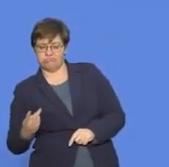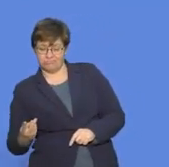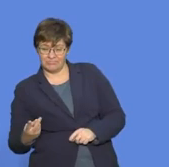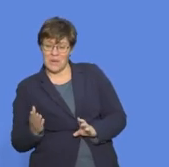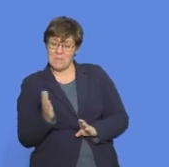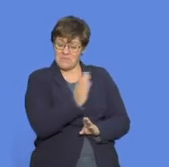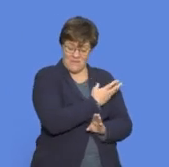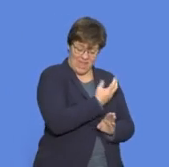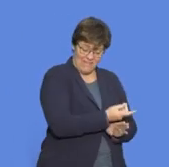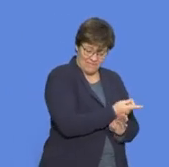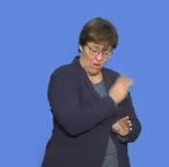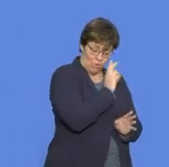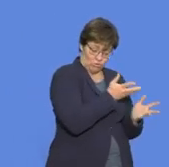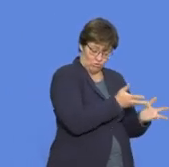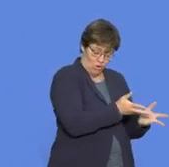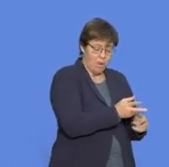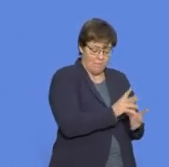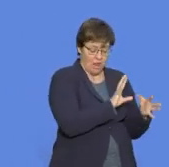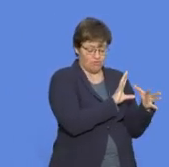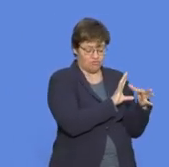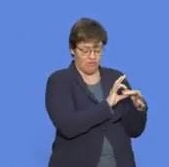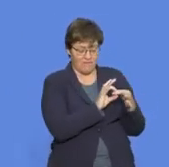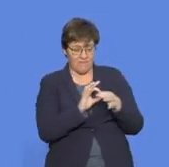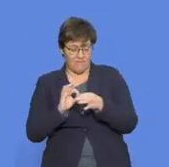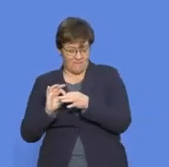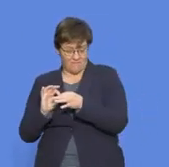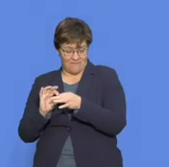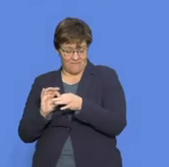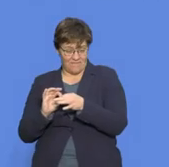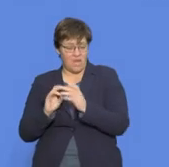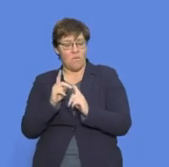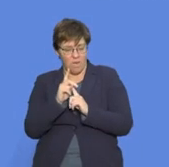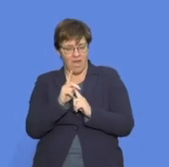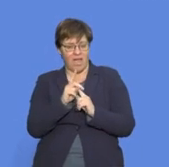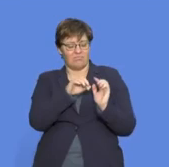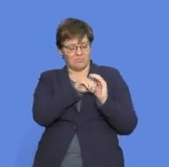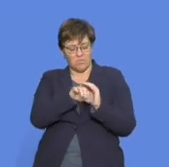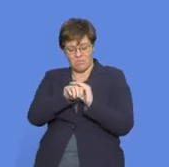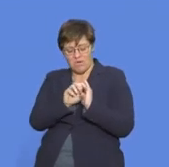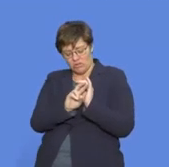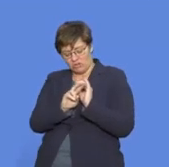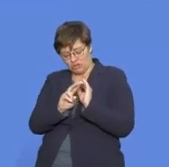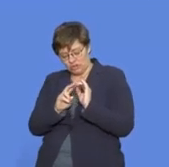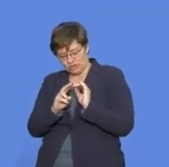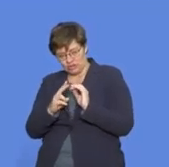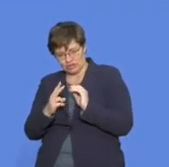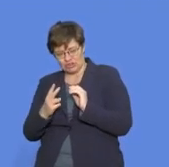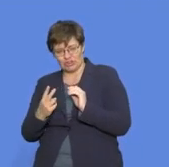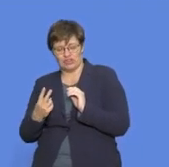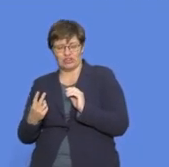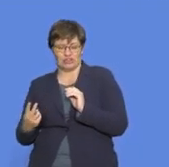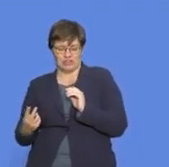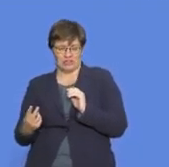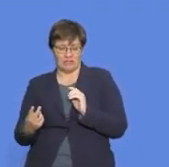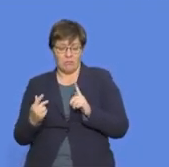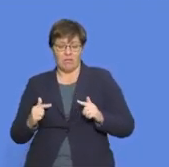in the past, and they are related to, because they have descended from those organisms. So all of those